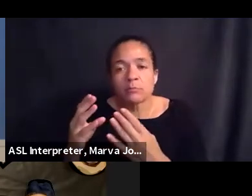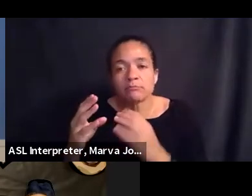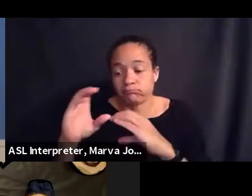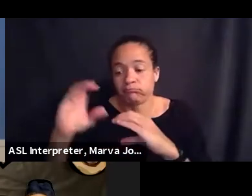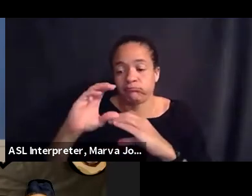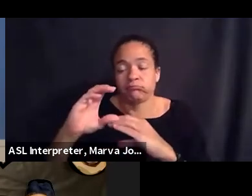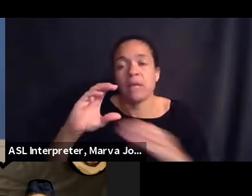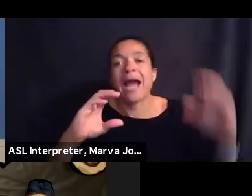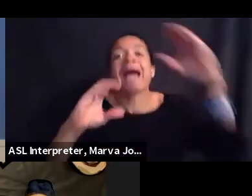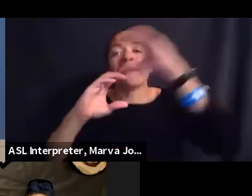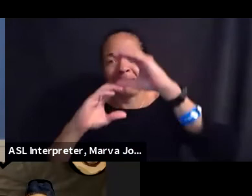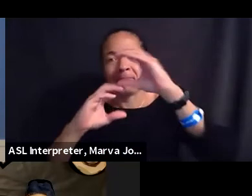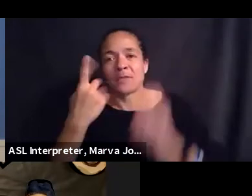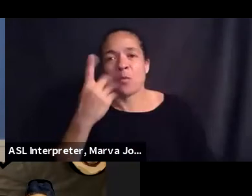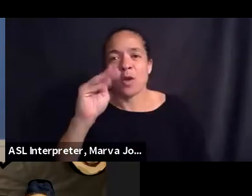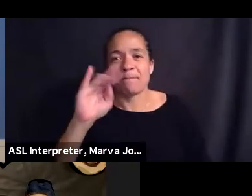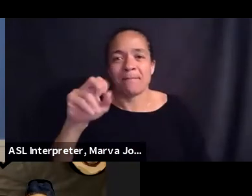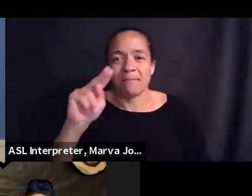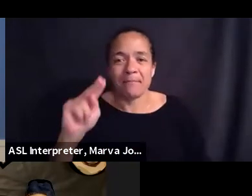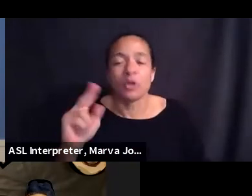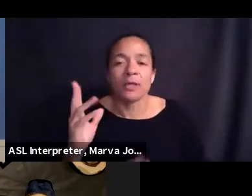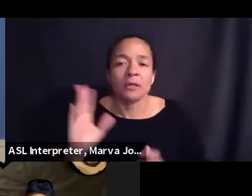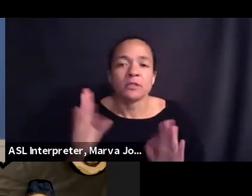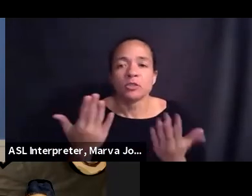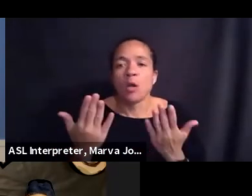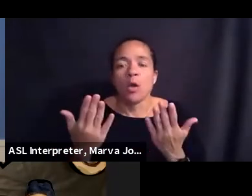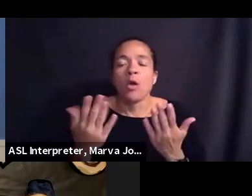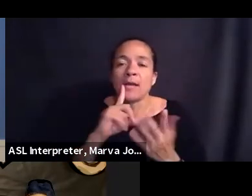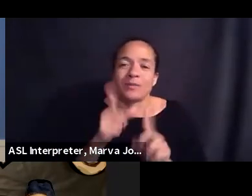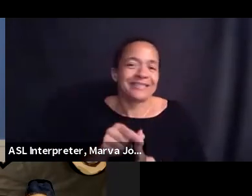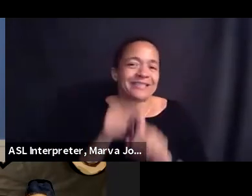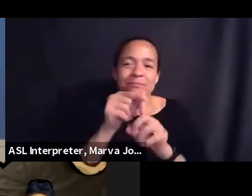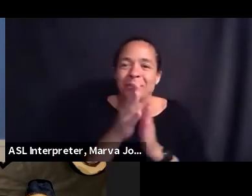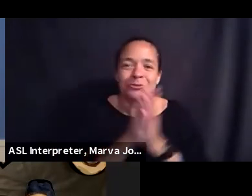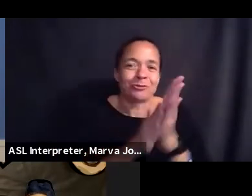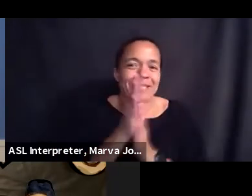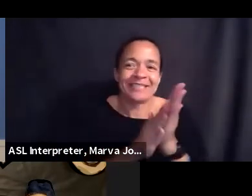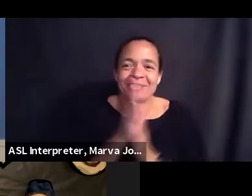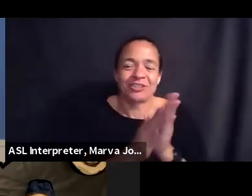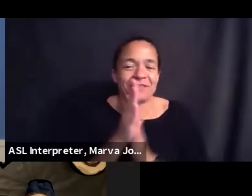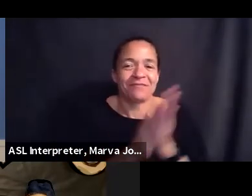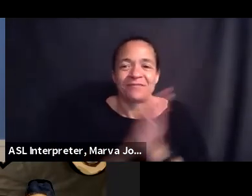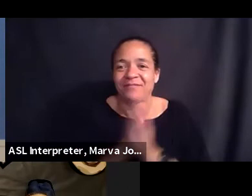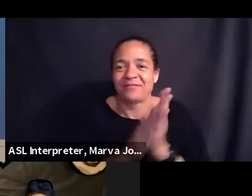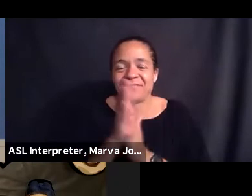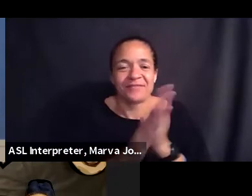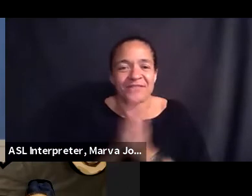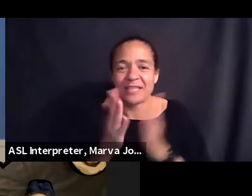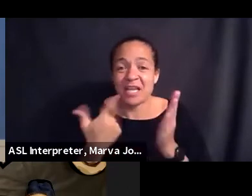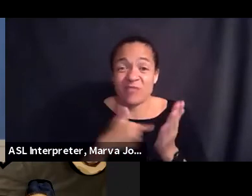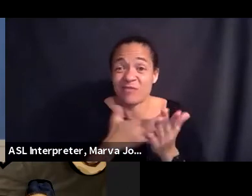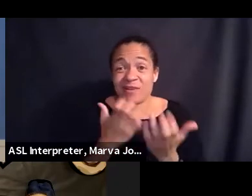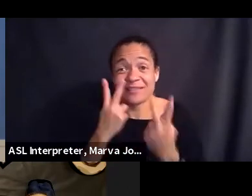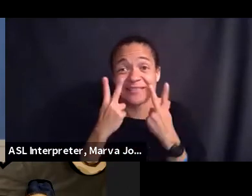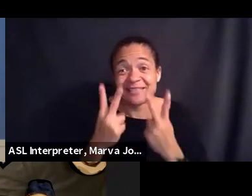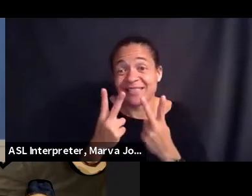it didn't take away from our normal grant making. So it was definitely a special initiative that we wanted to see how residents